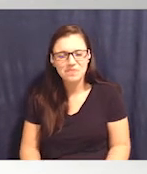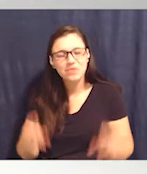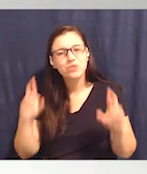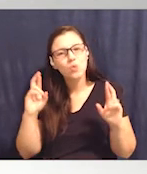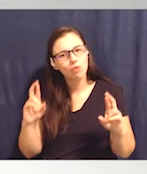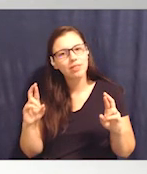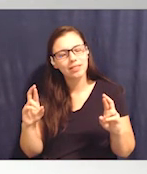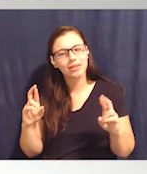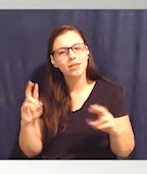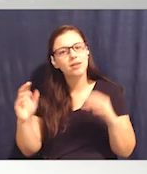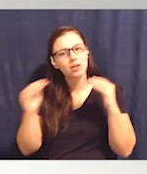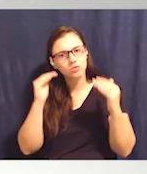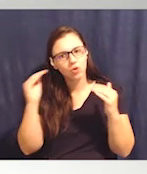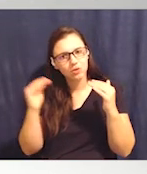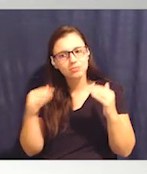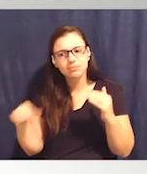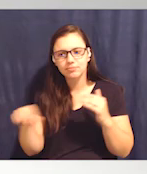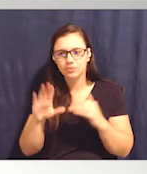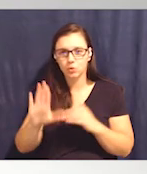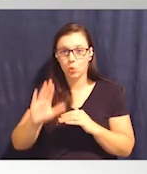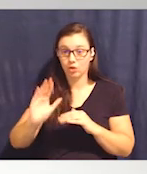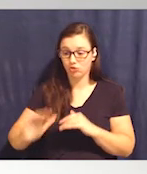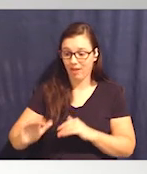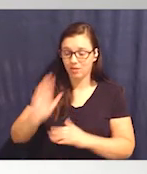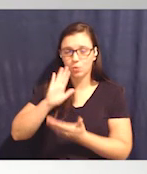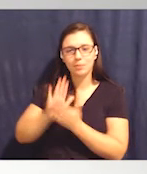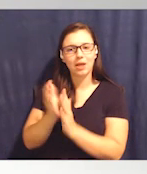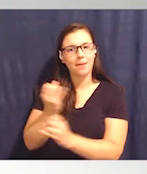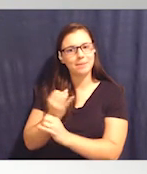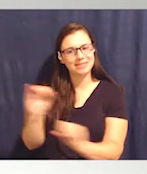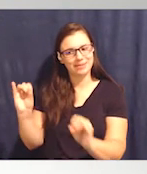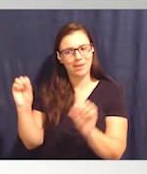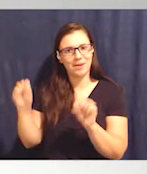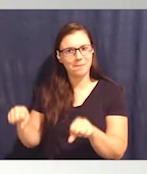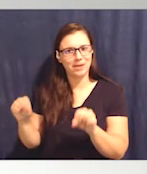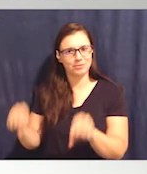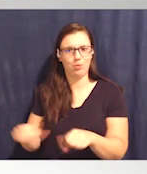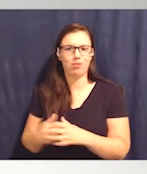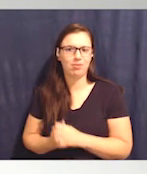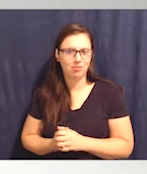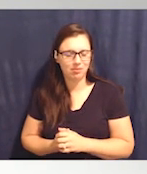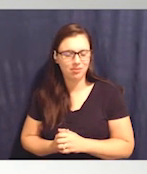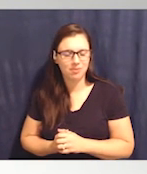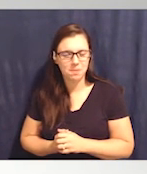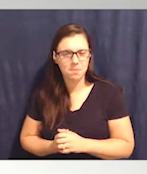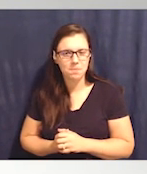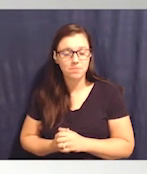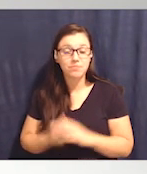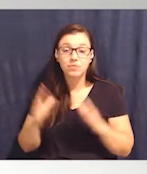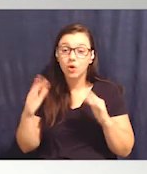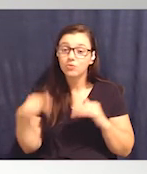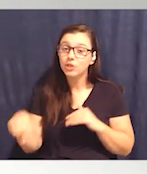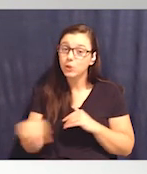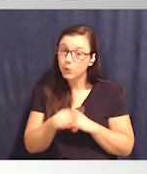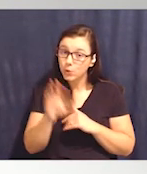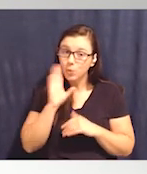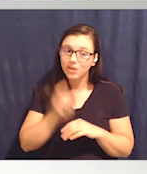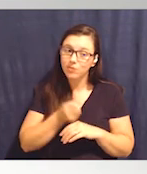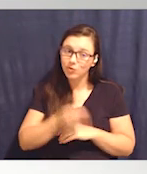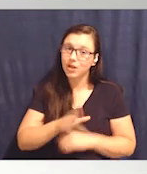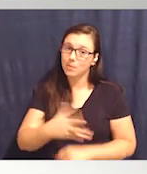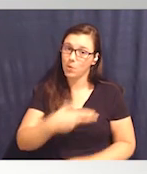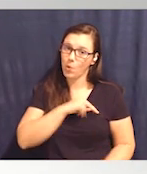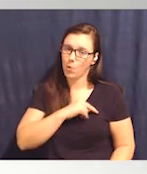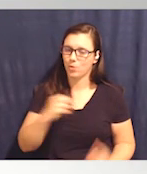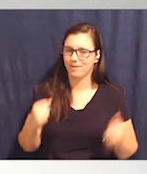your child will be as independent as they possibly can. And hopefully you will have overcome your fears, your concerns,